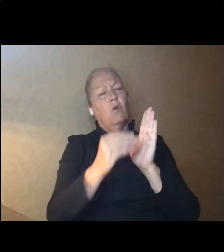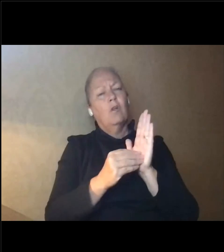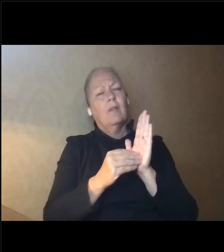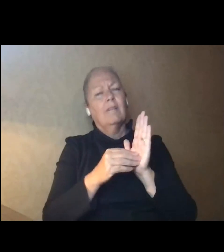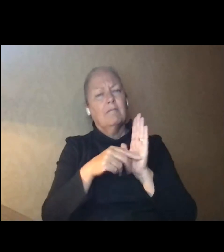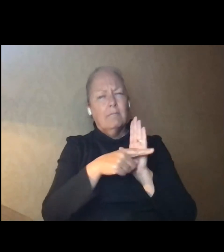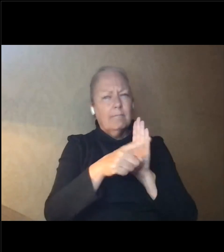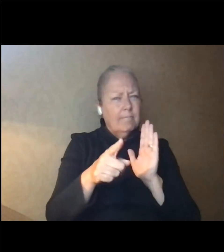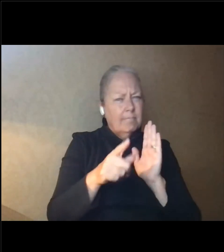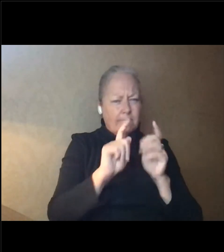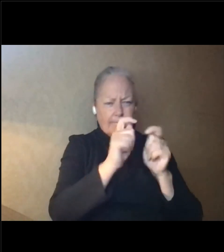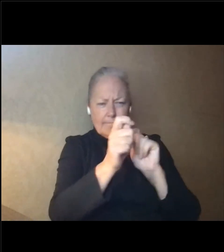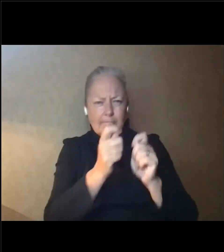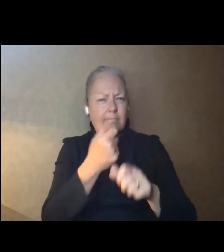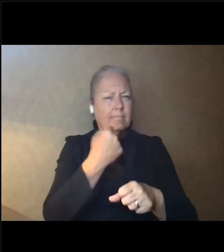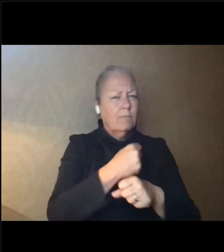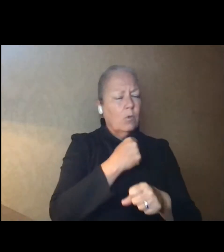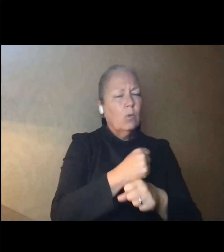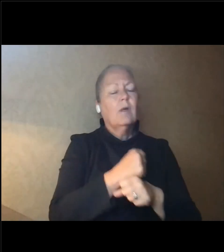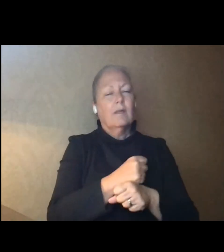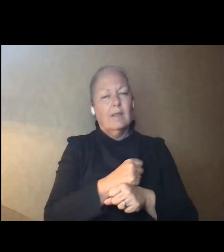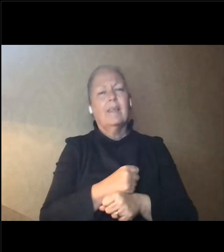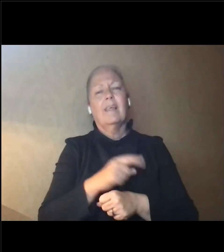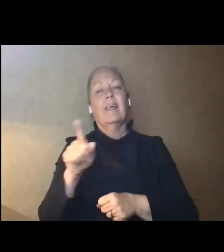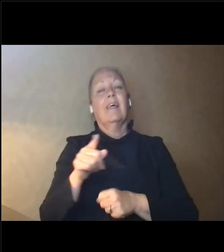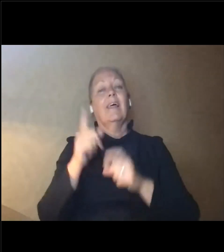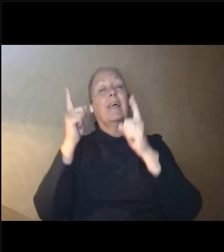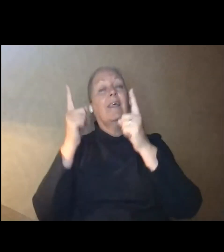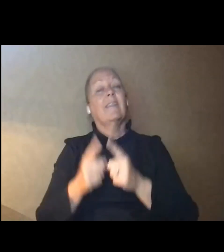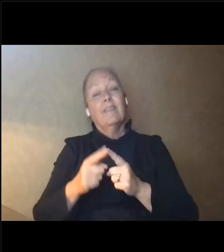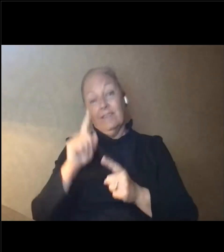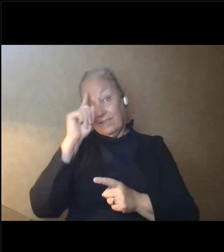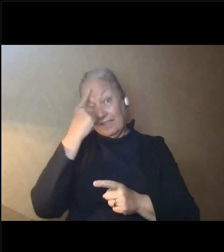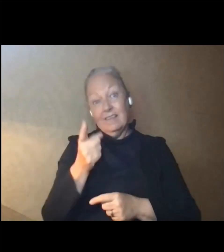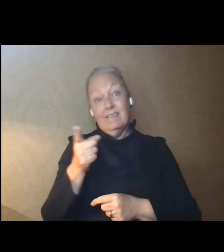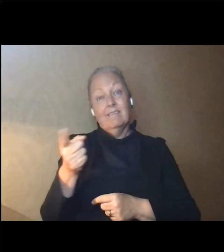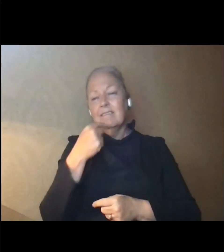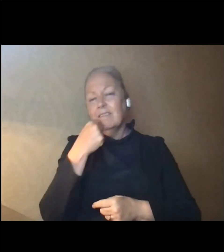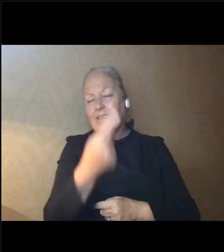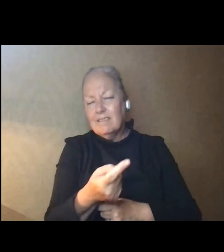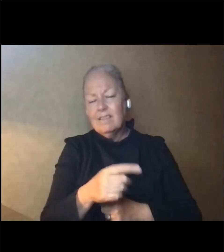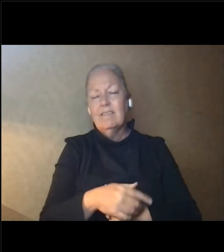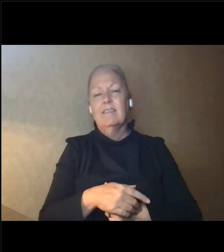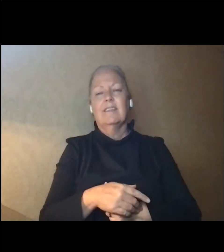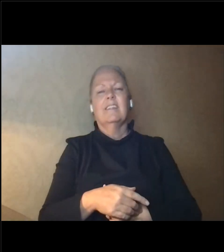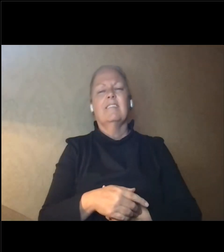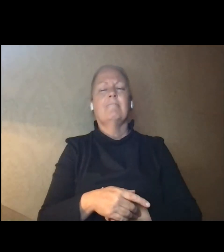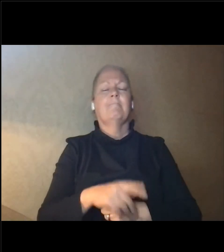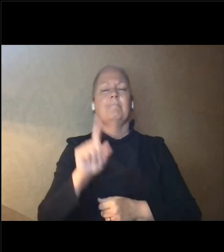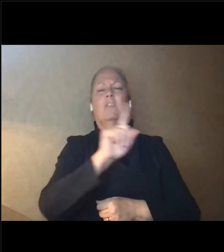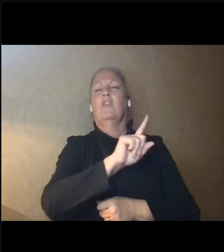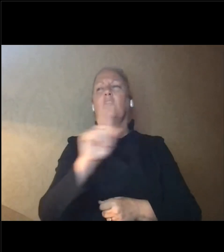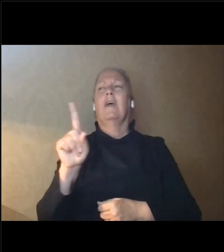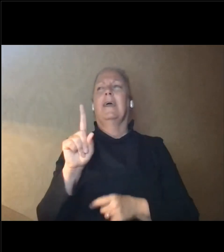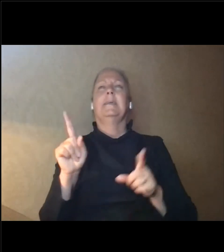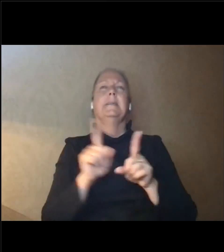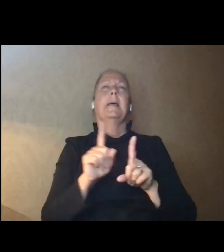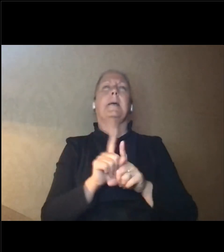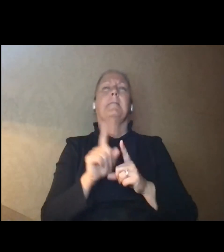So we heard Smitha from India, and she talked about lack of gender responsive specialized